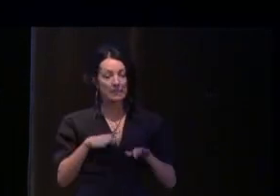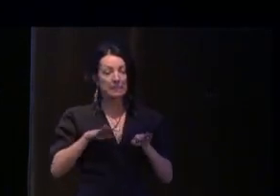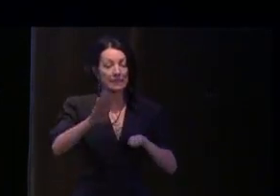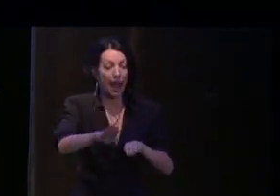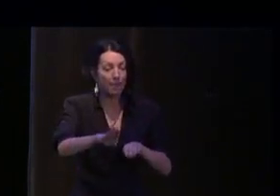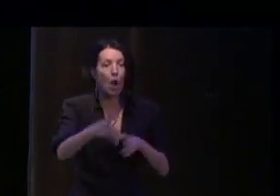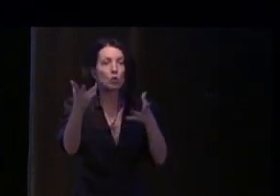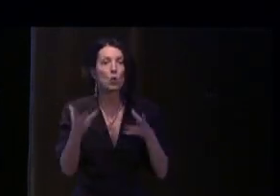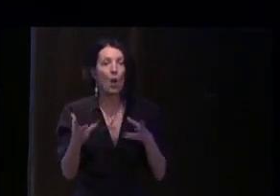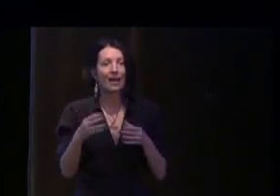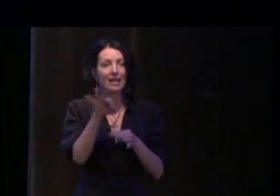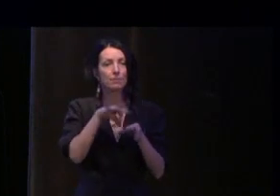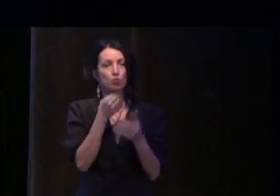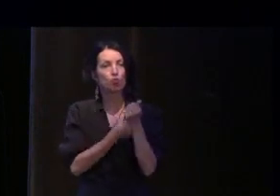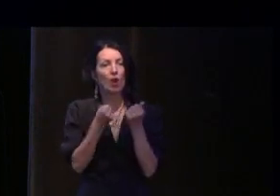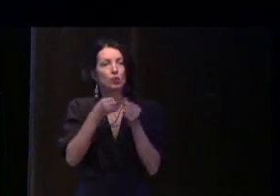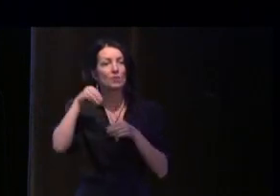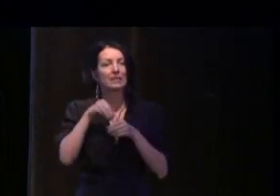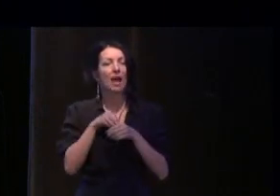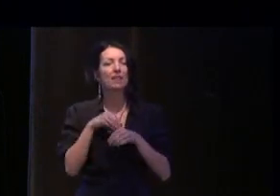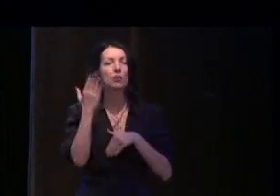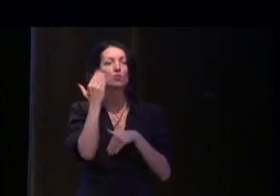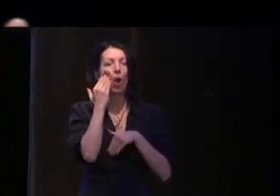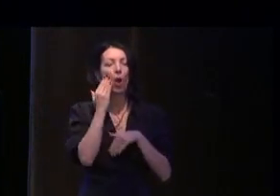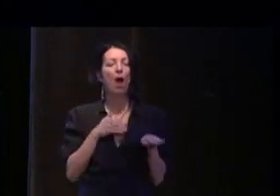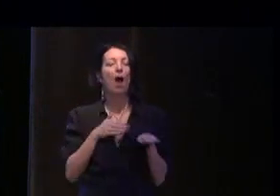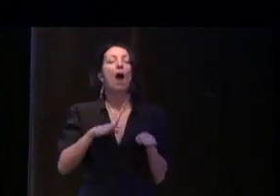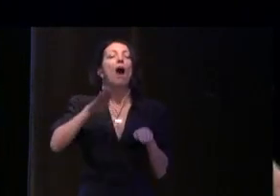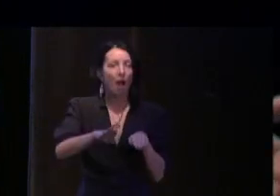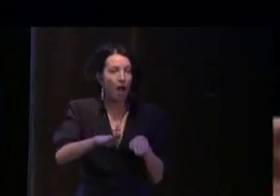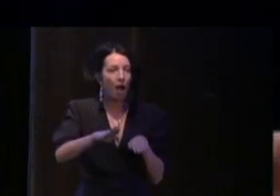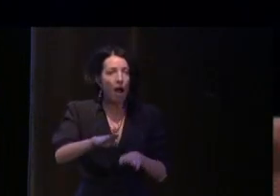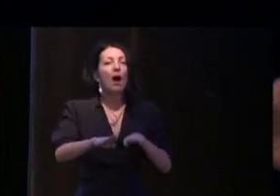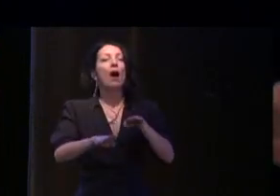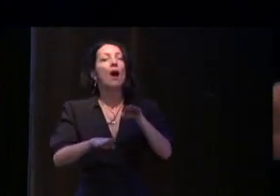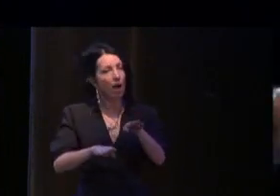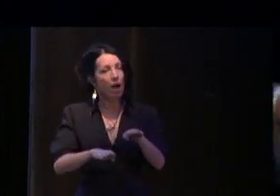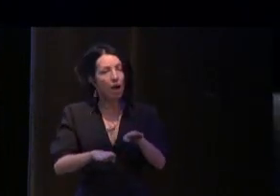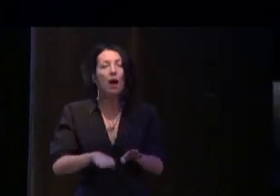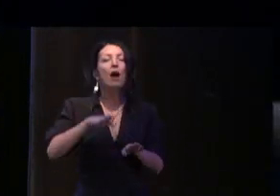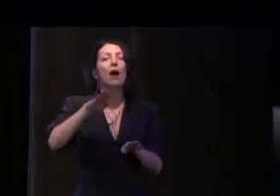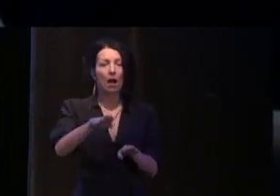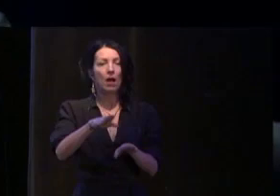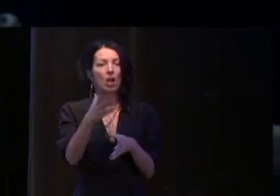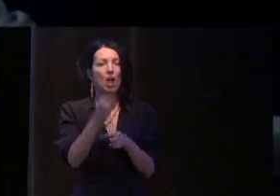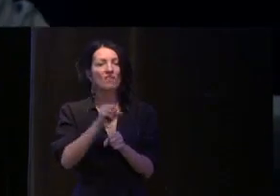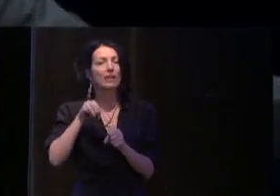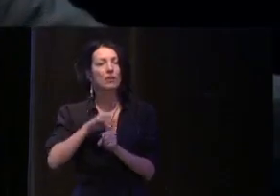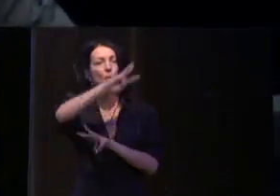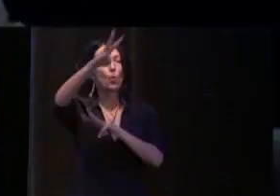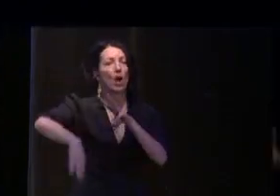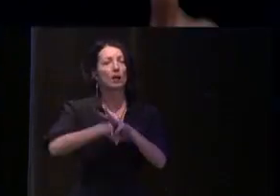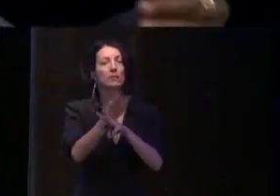a spiritual infrastructure that you're able to absolutely walk in this world.